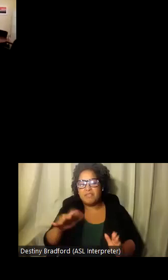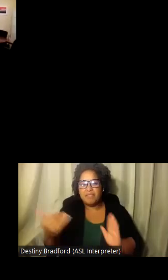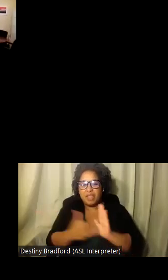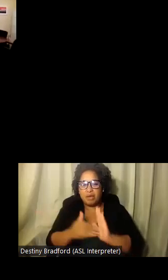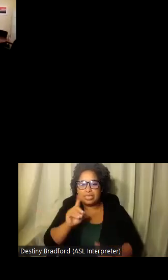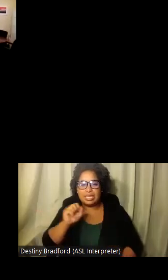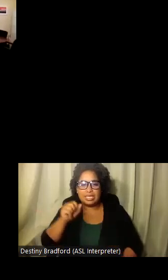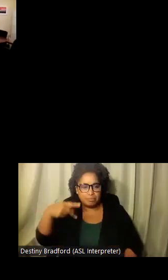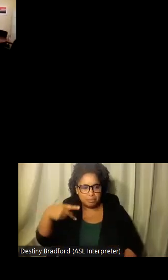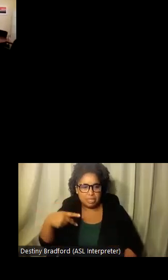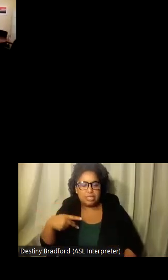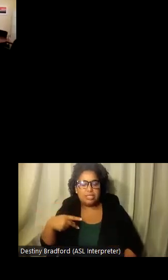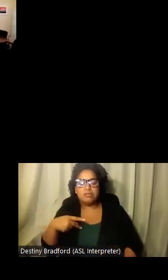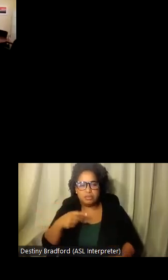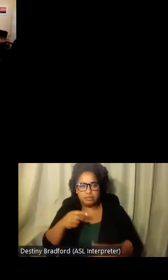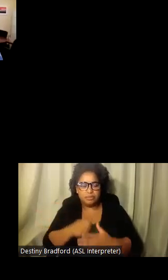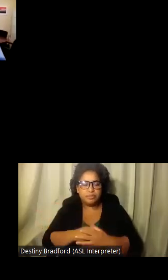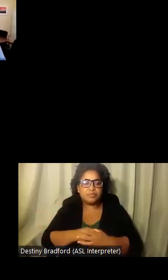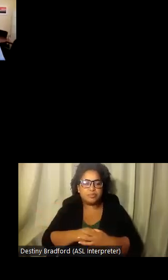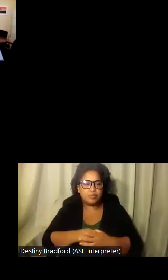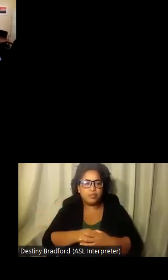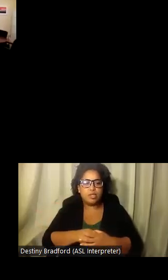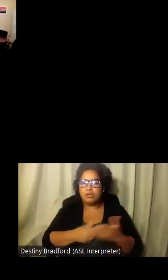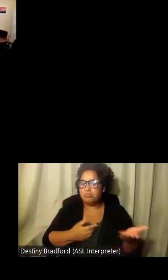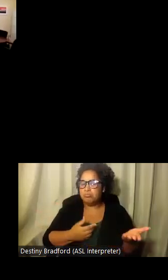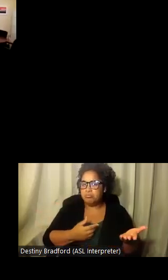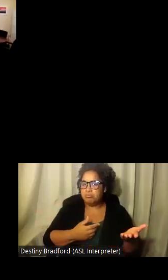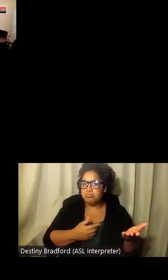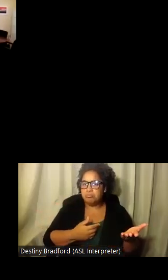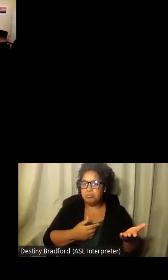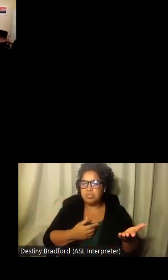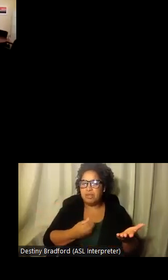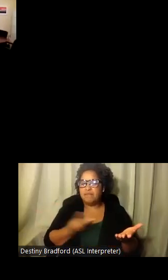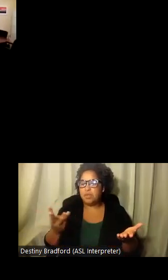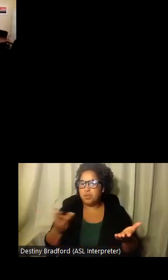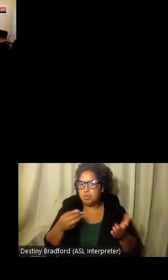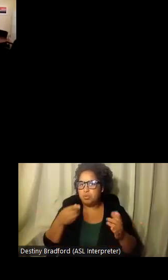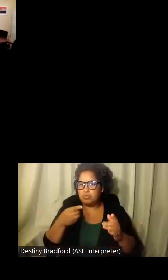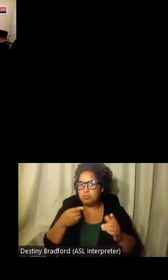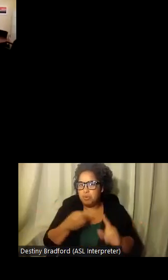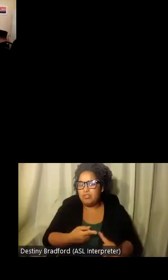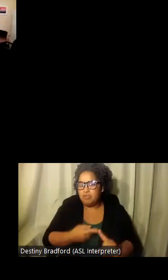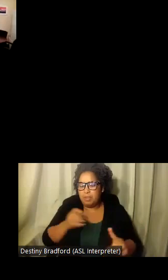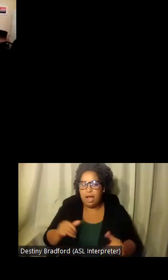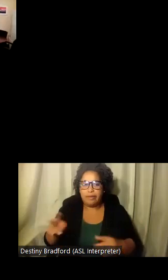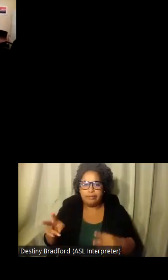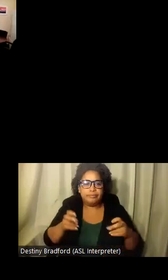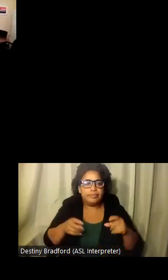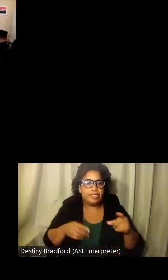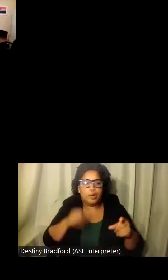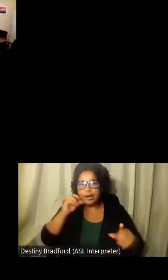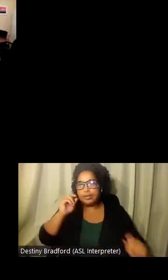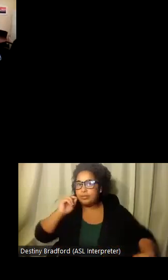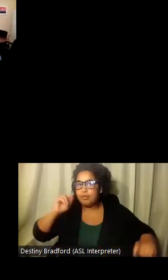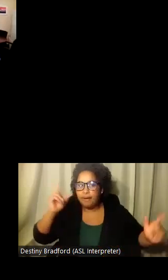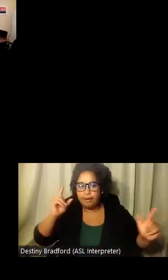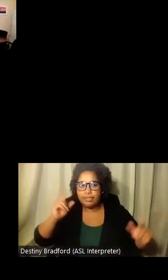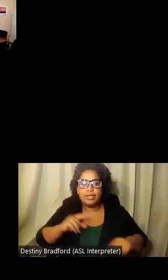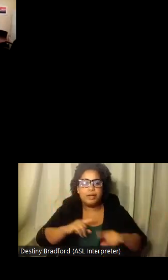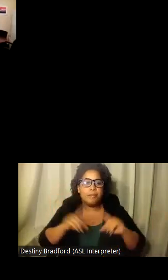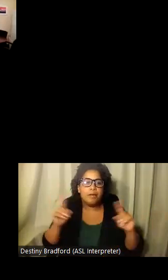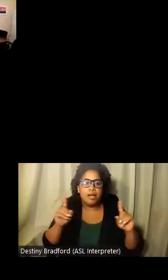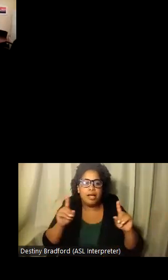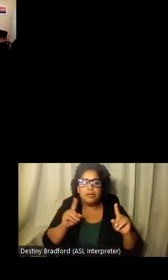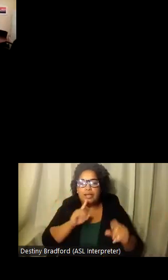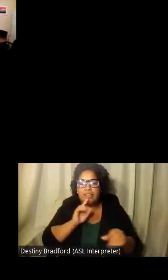55,000 direct support professionals. So let's jump right in there to a few of those things. Unsurprising to us, but it kind of